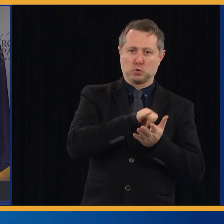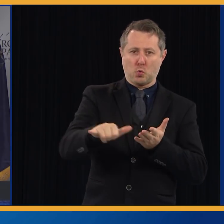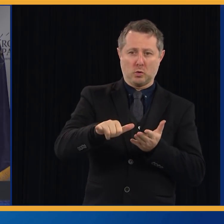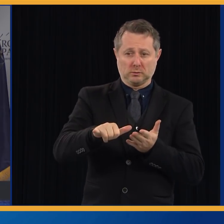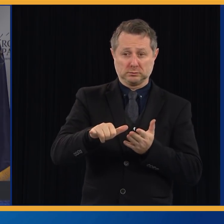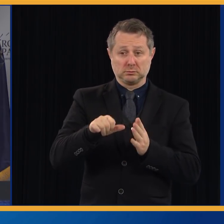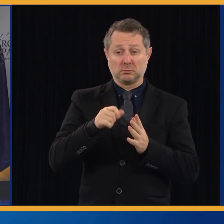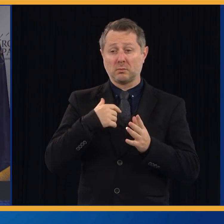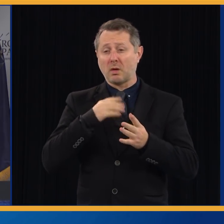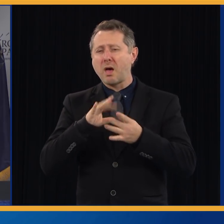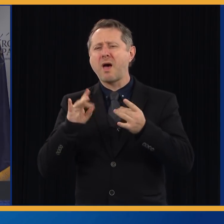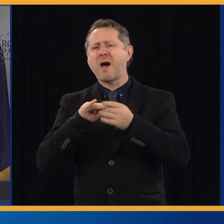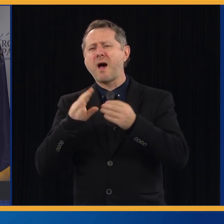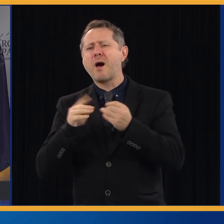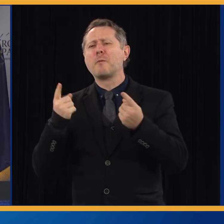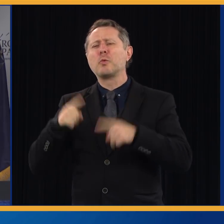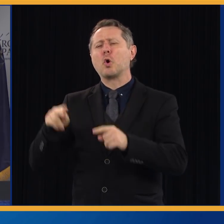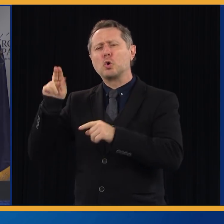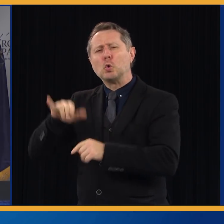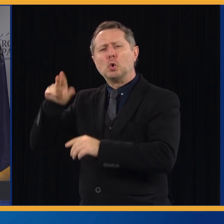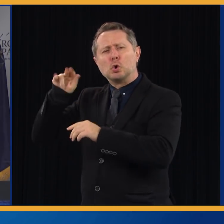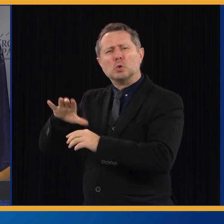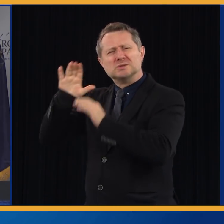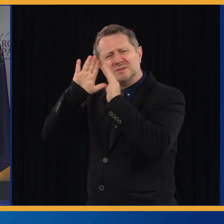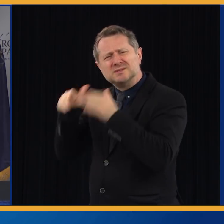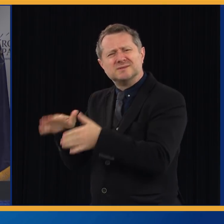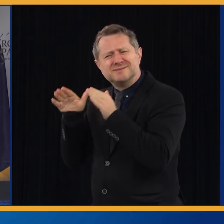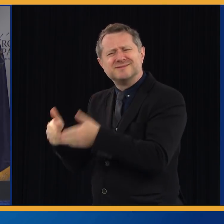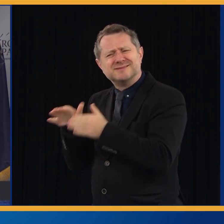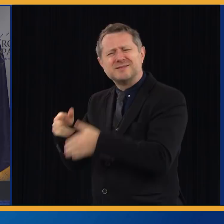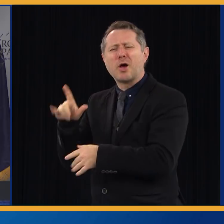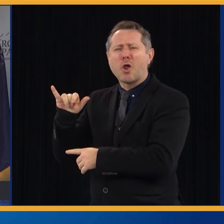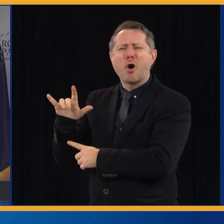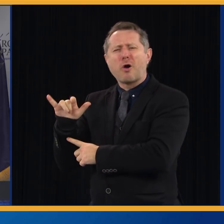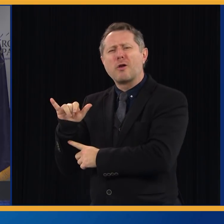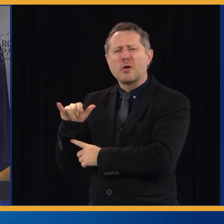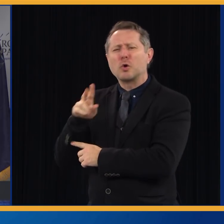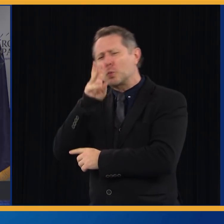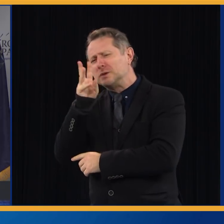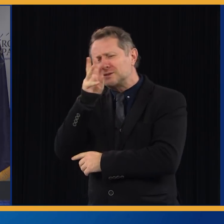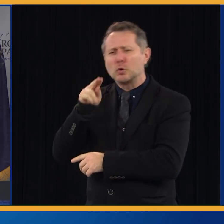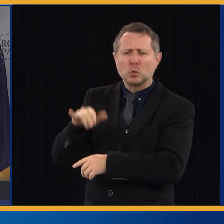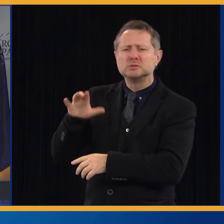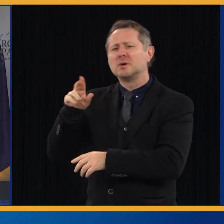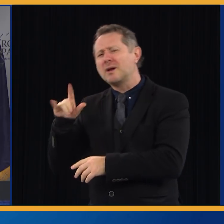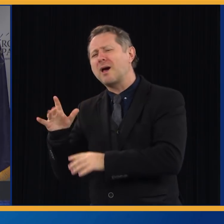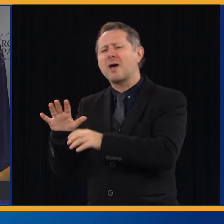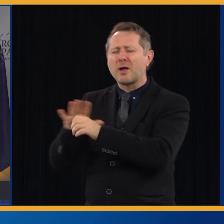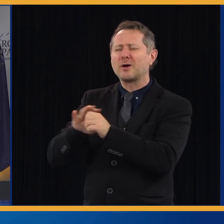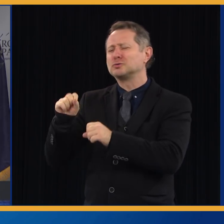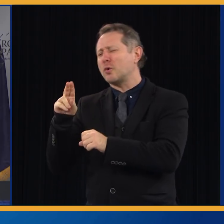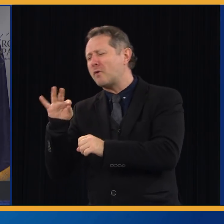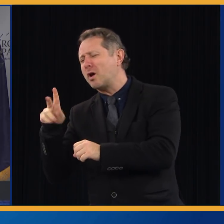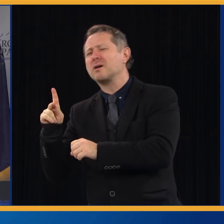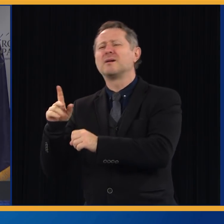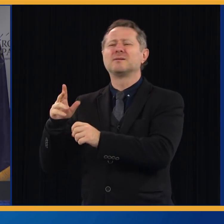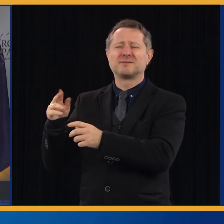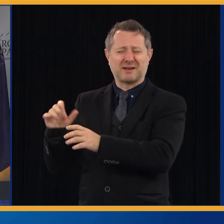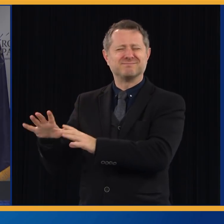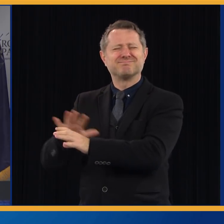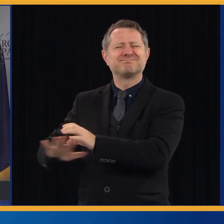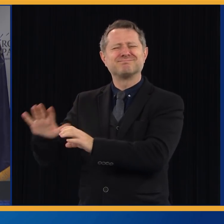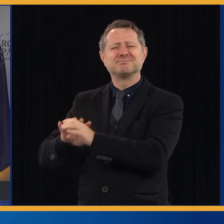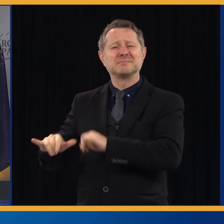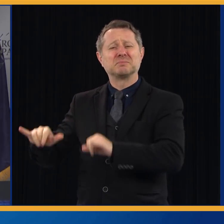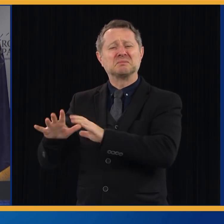York City and the situation in New York City and Long Island and Westchester and Rockland, the suburbs of New York City. But just as we're